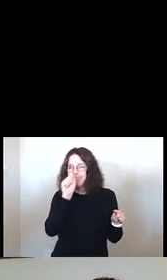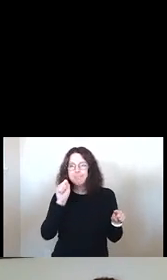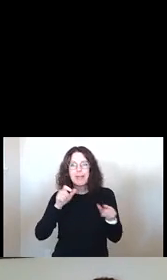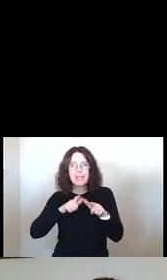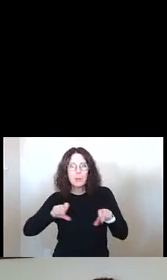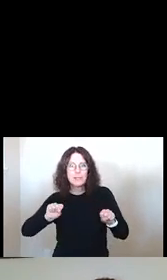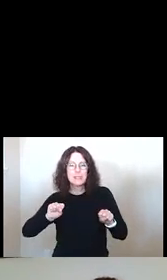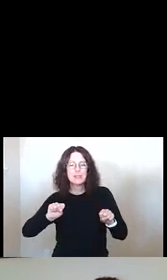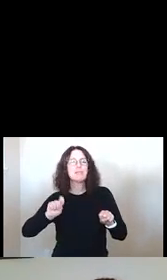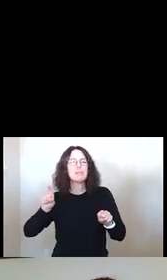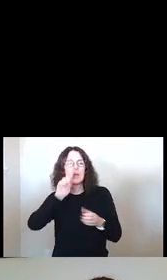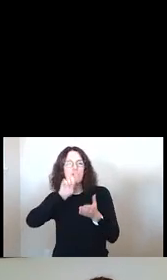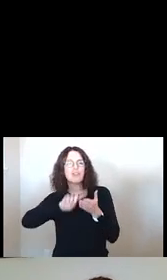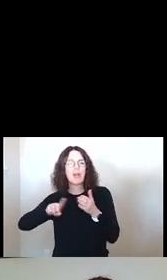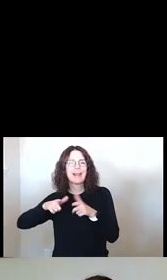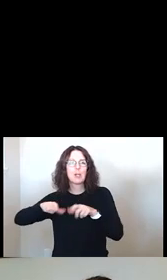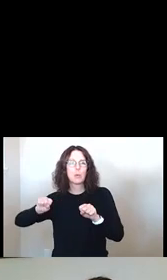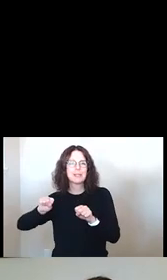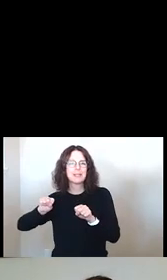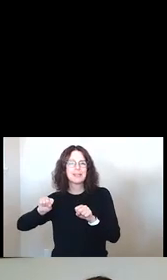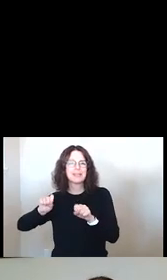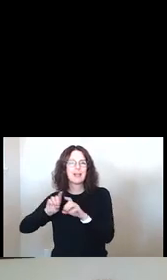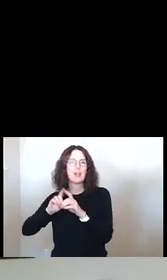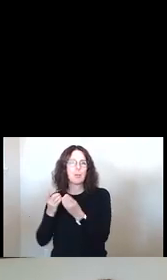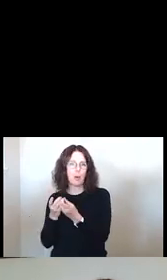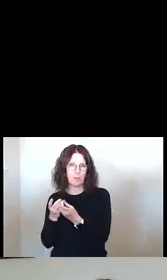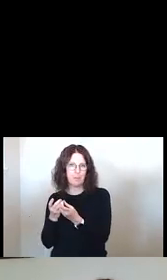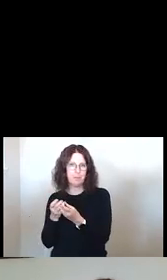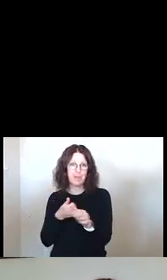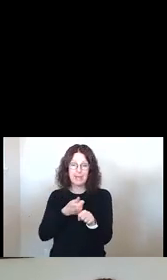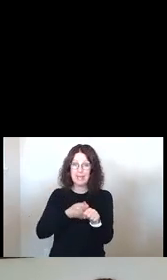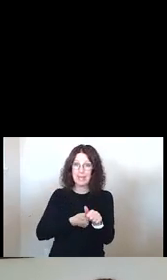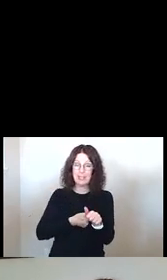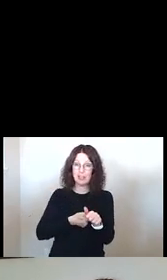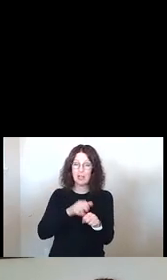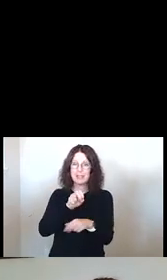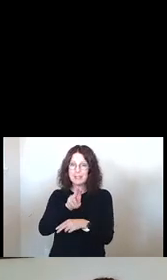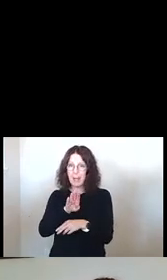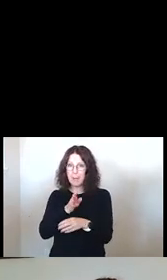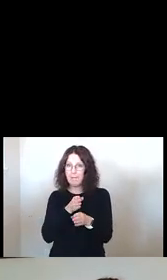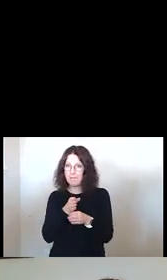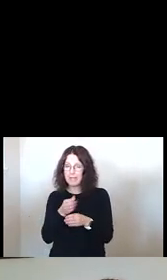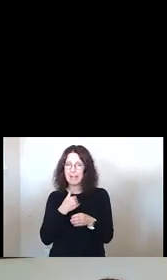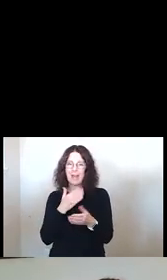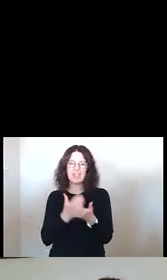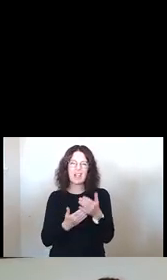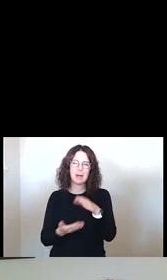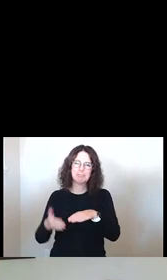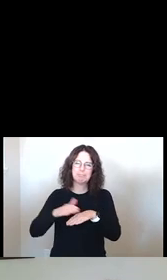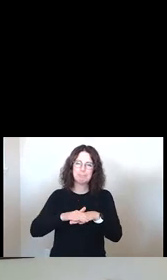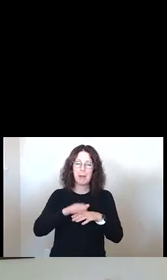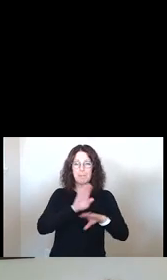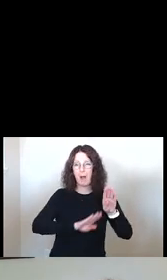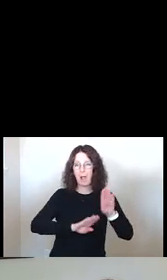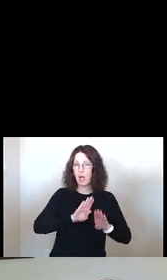linguistics department. And each of these subfields has a lot of overlap. So a biological anthropologist may also be an